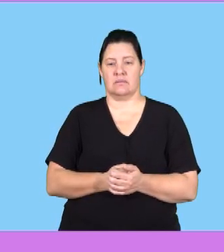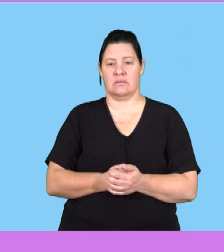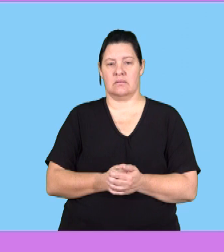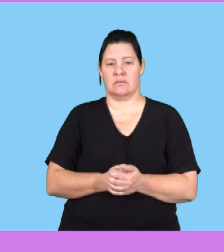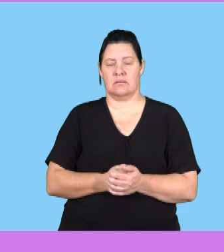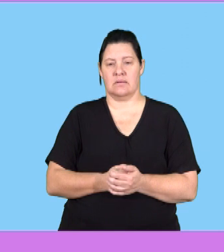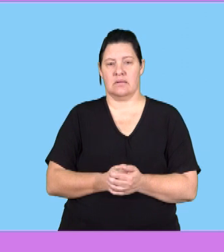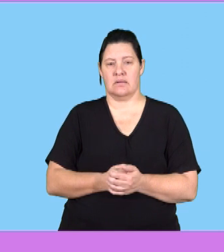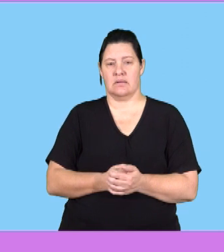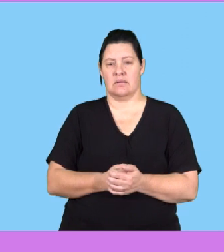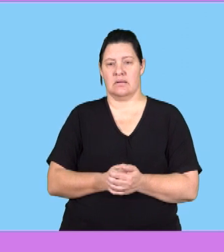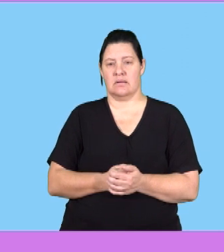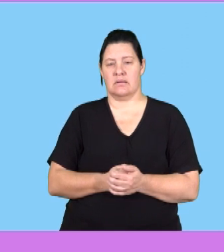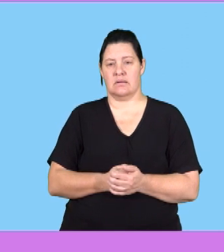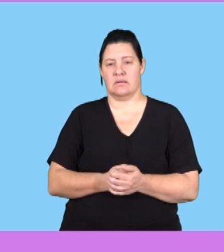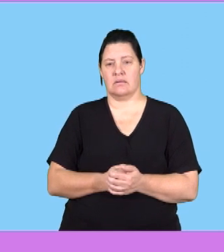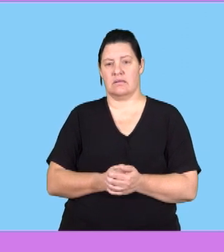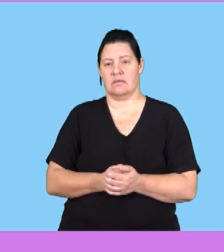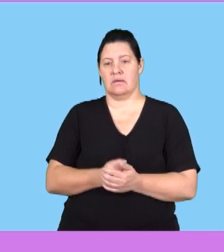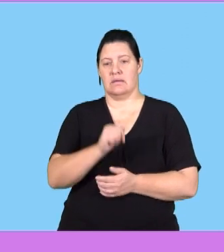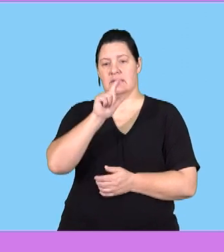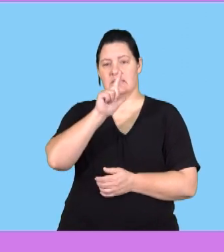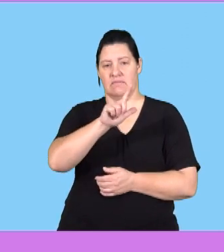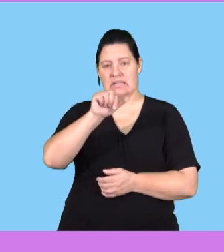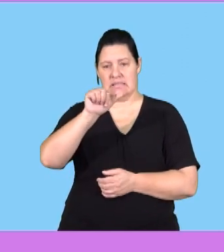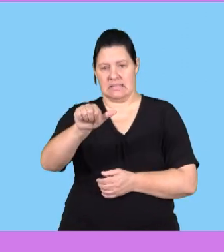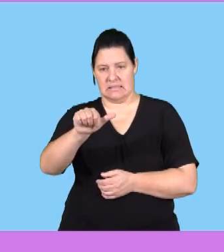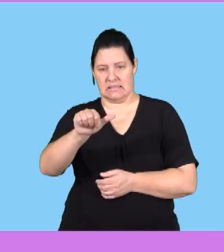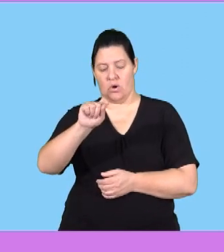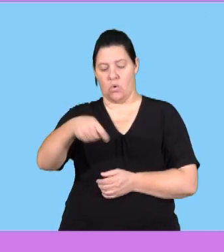let me quickly just erase that. That will give us an answer of